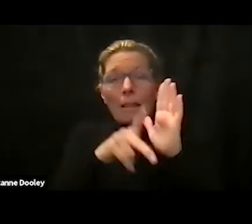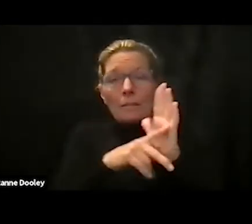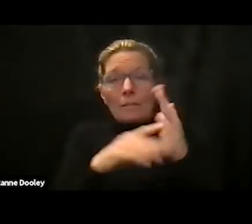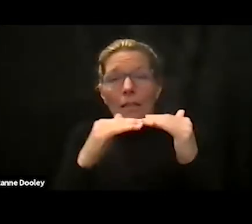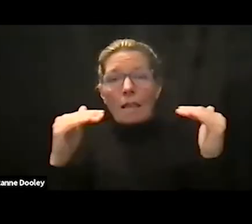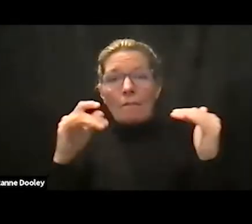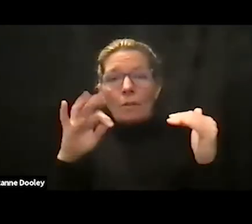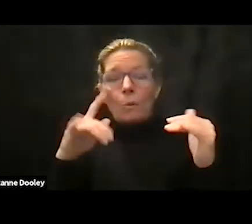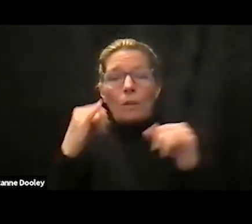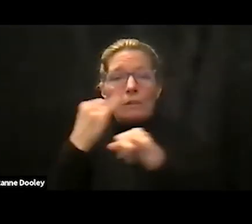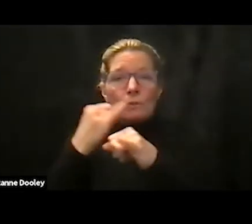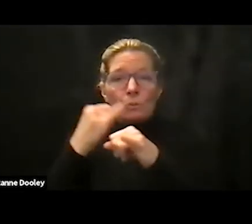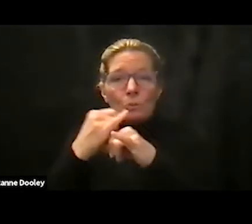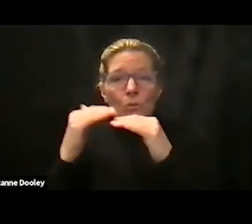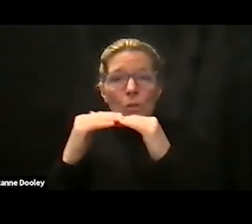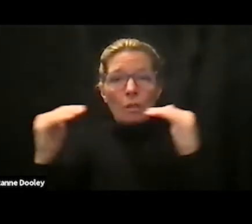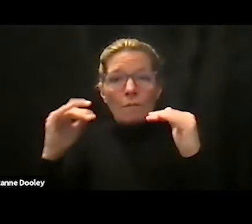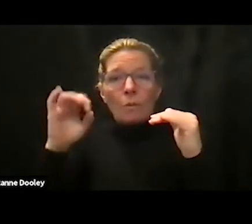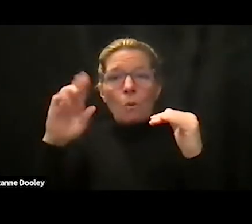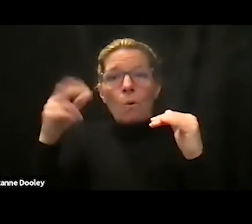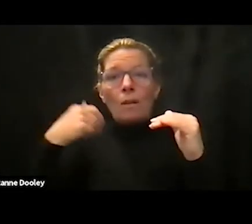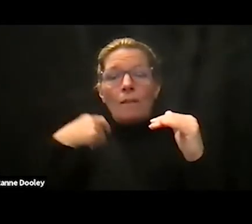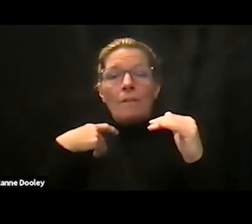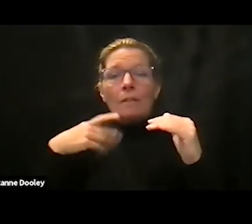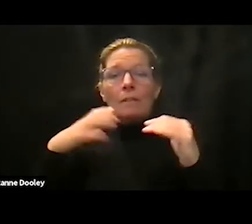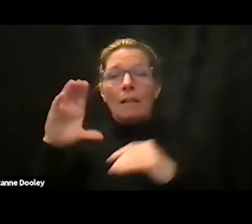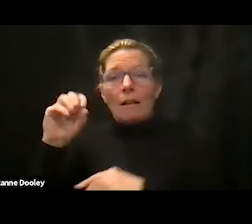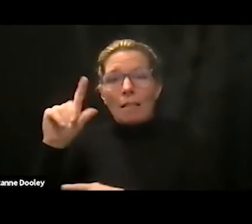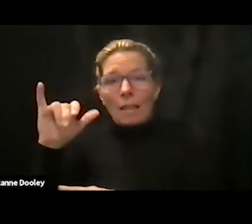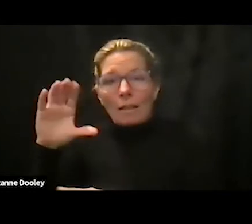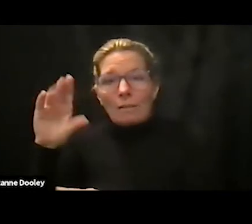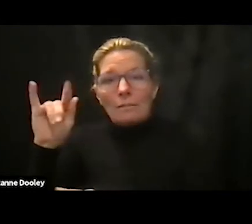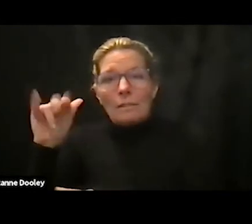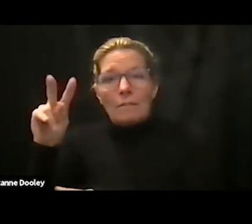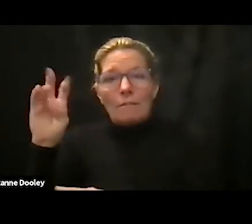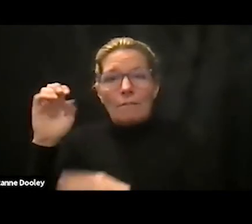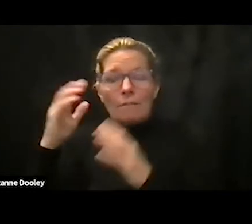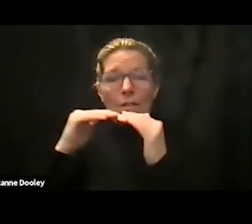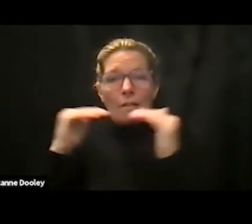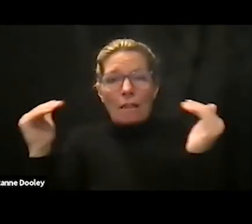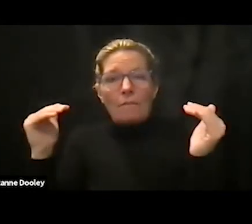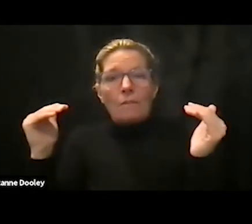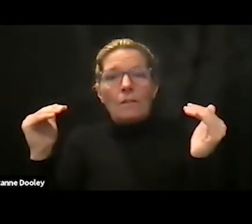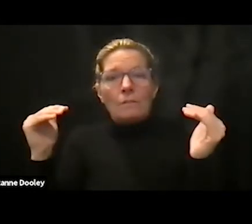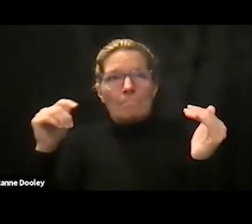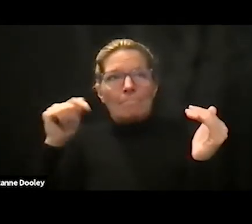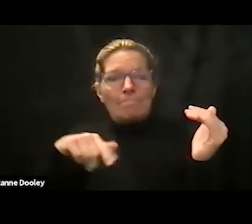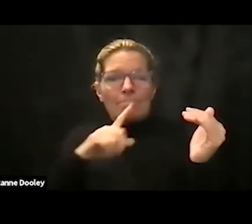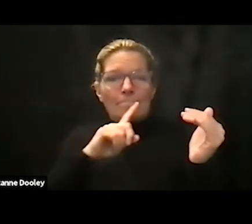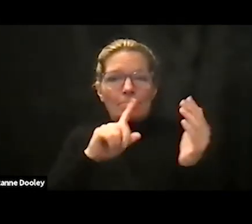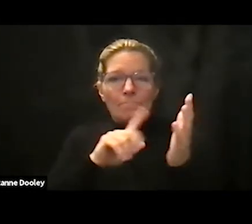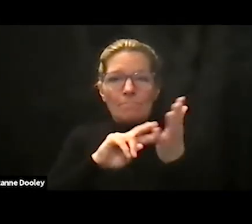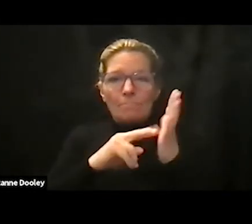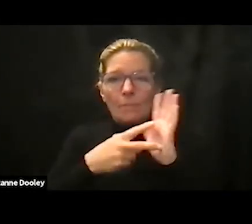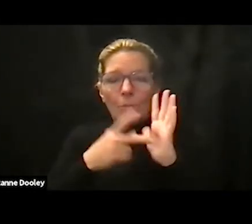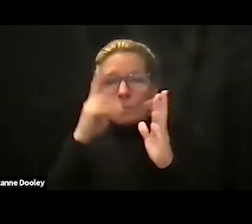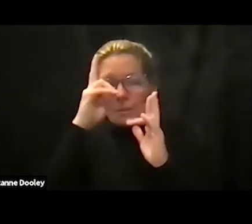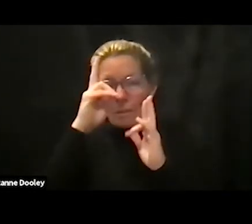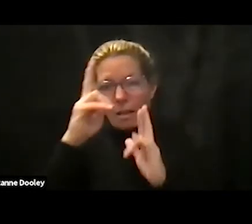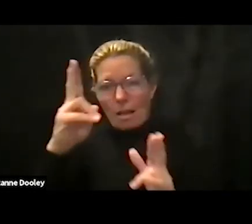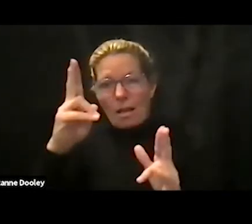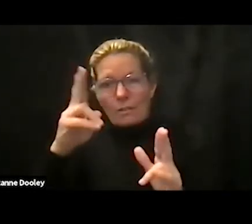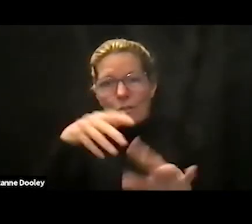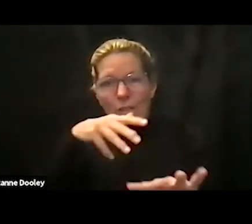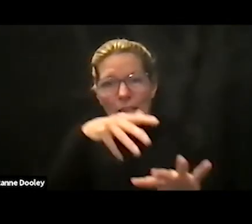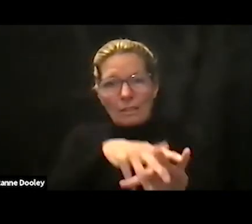an institutional level or even collective level, again, this really means that we have to honor Indigenous